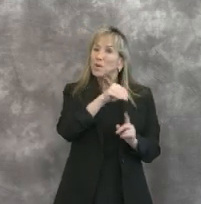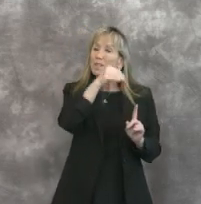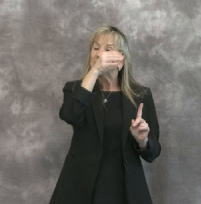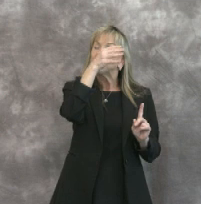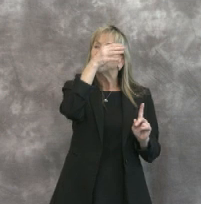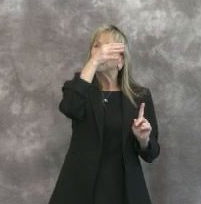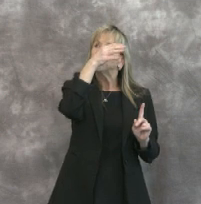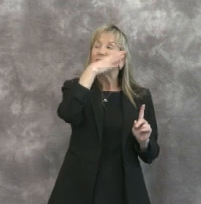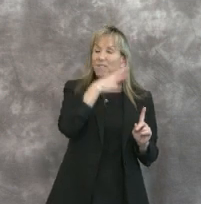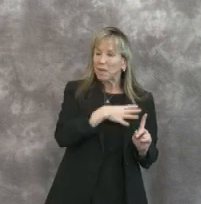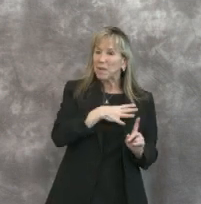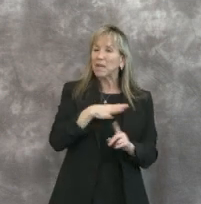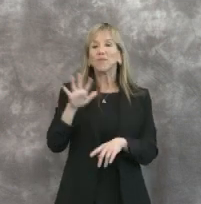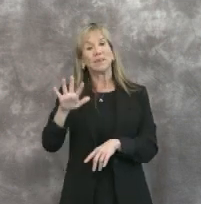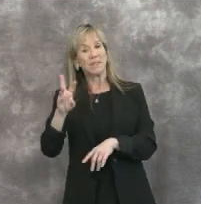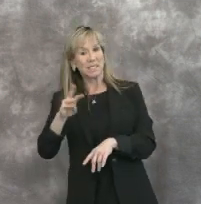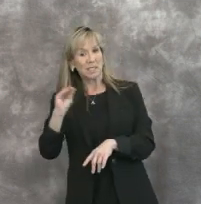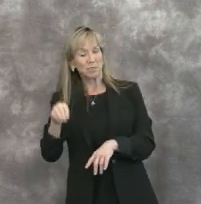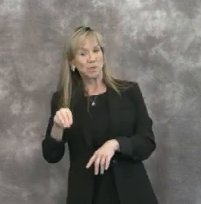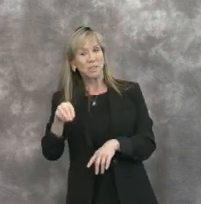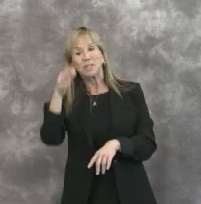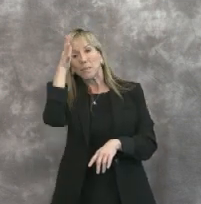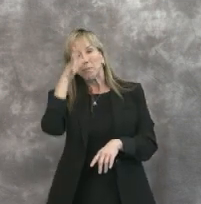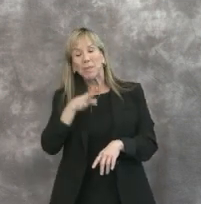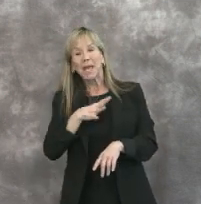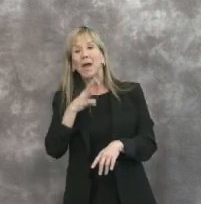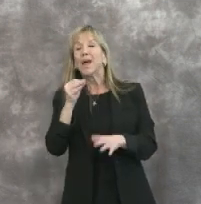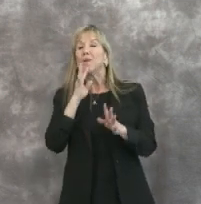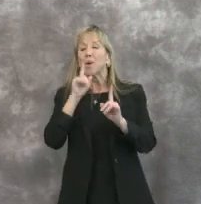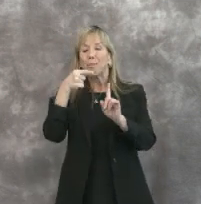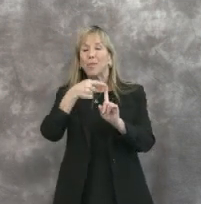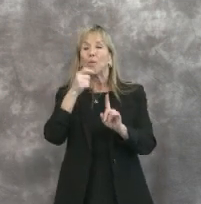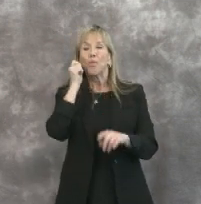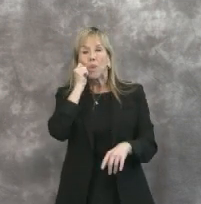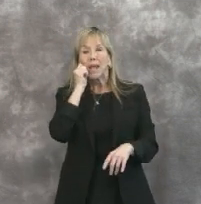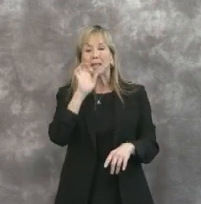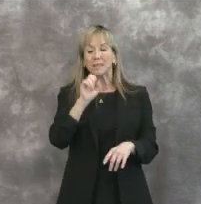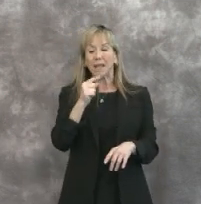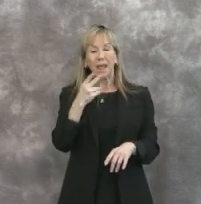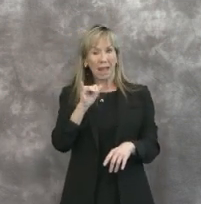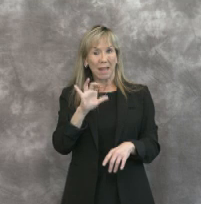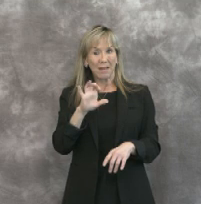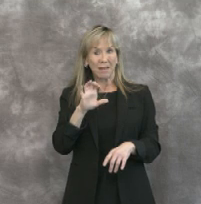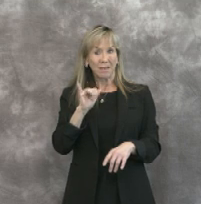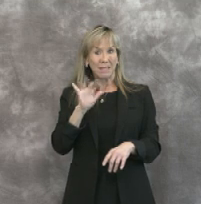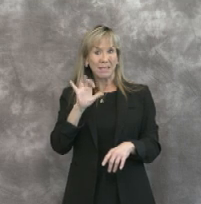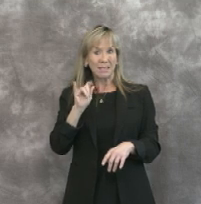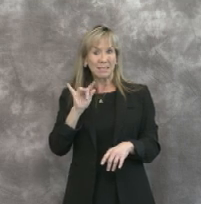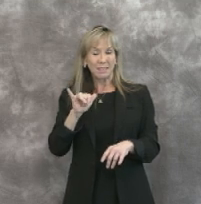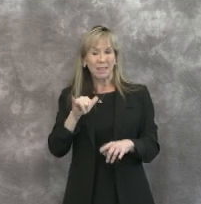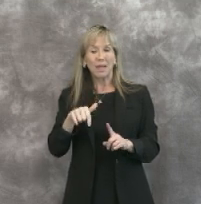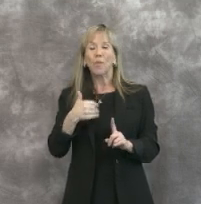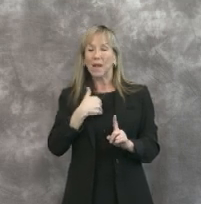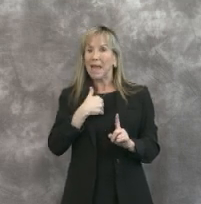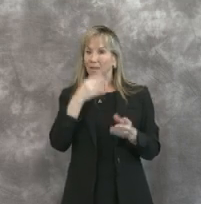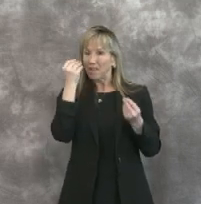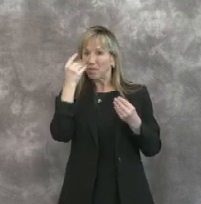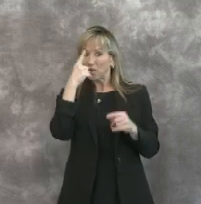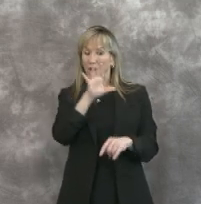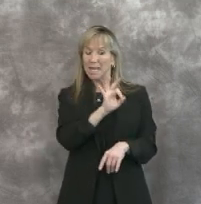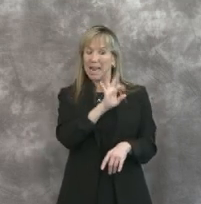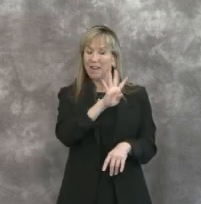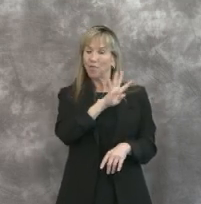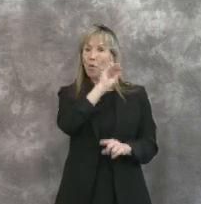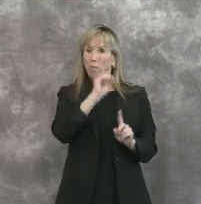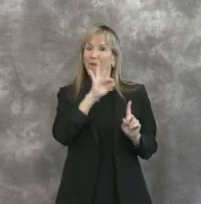56% are male. And regarding race and ethnicity of the deaths, we have data for 94% of the